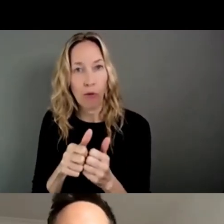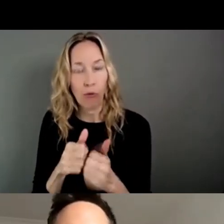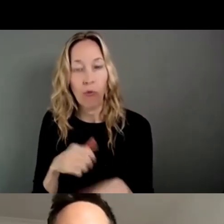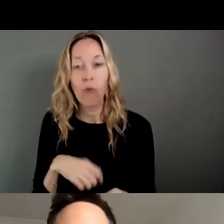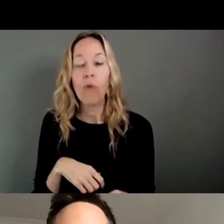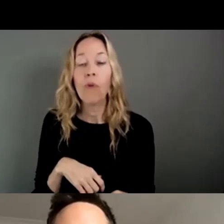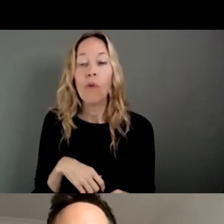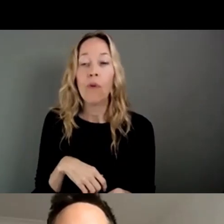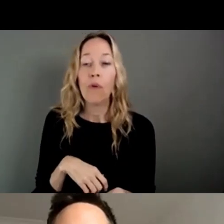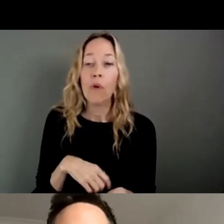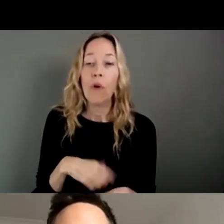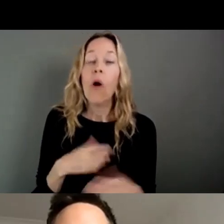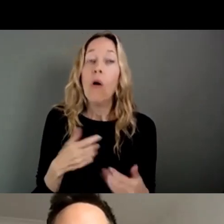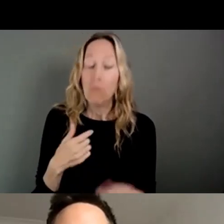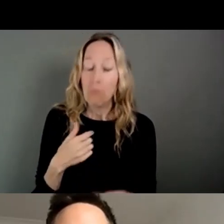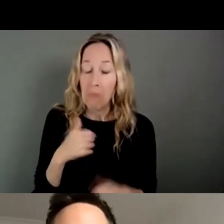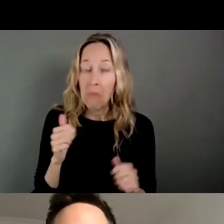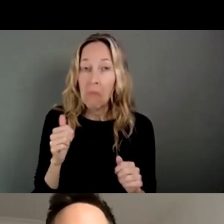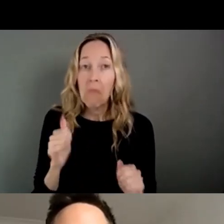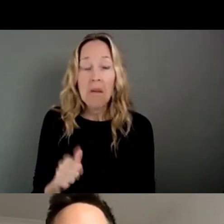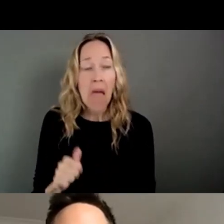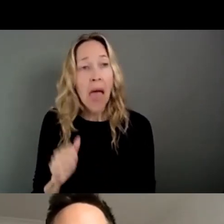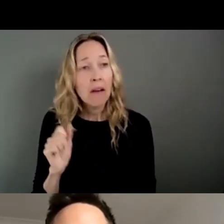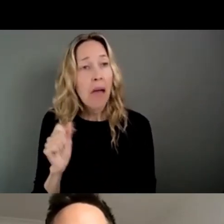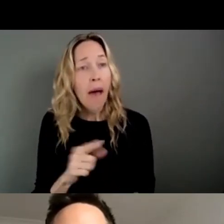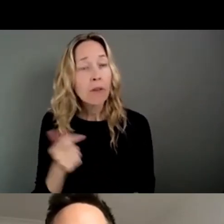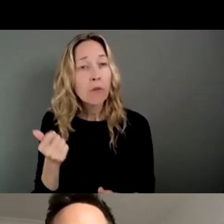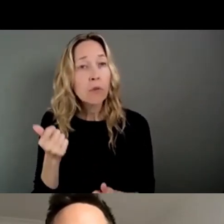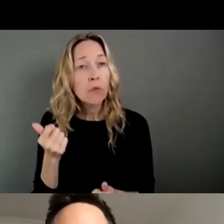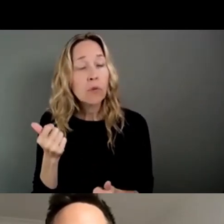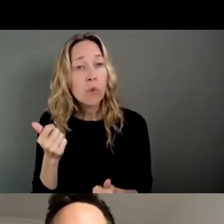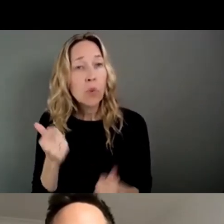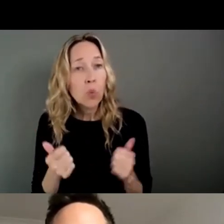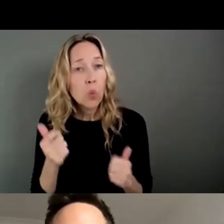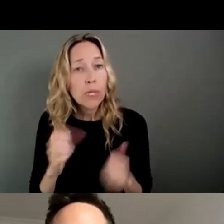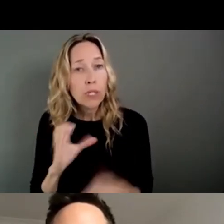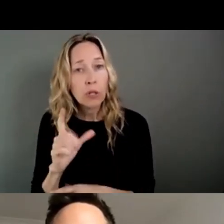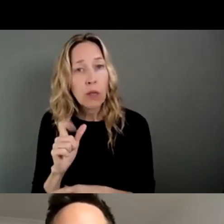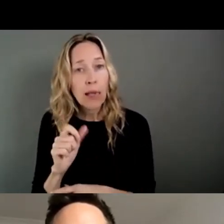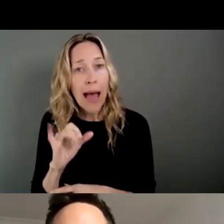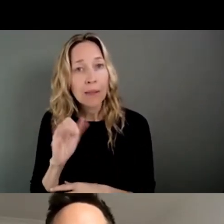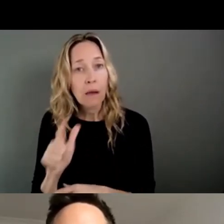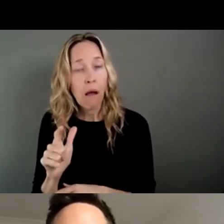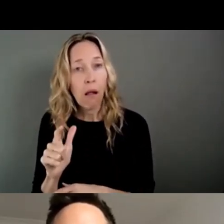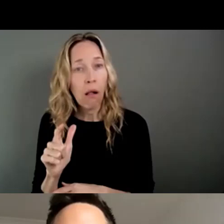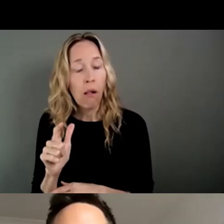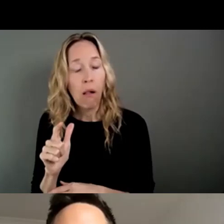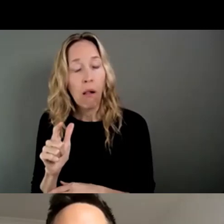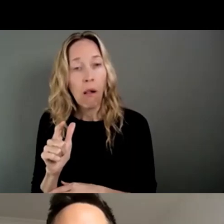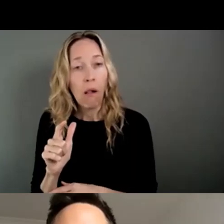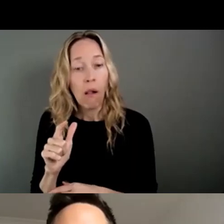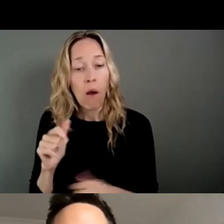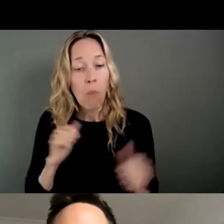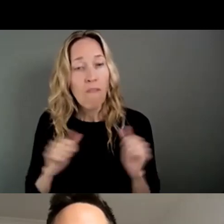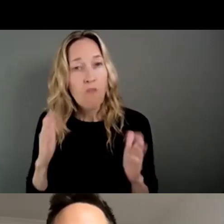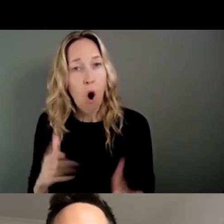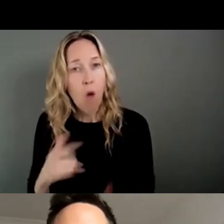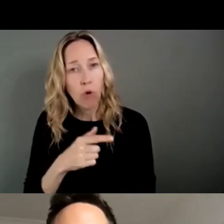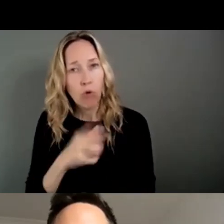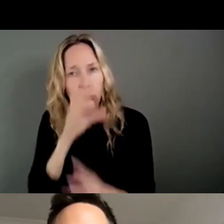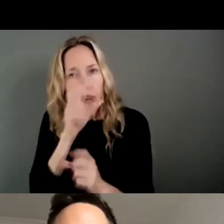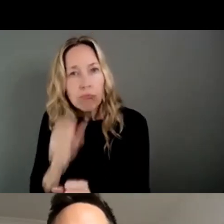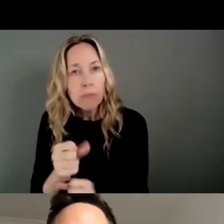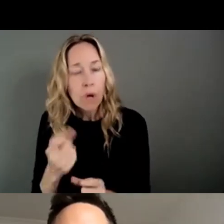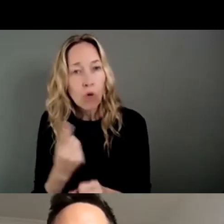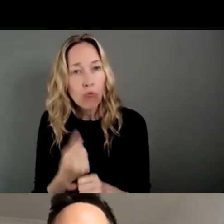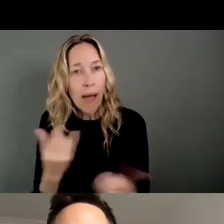classical person is attracting you right now? And how do you want to mix that in with what you're writing? And so then that's what I want you to go off